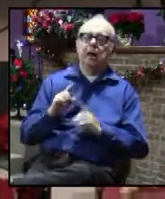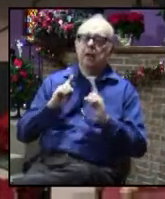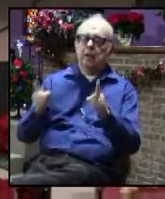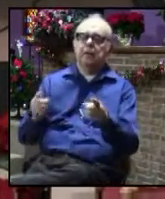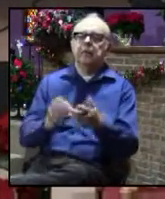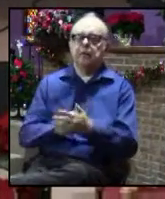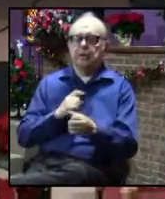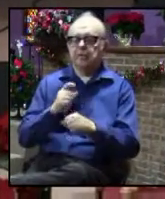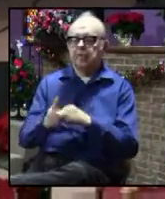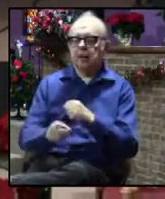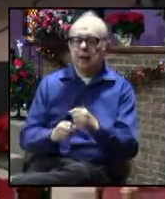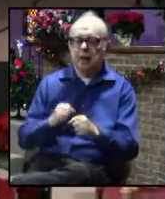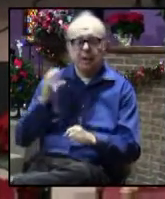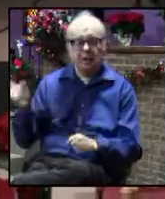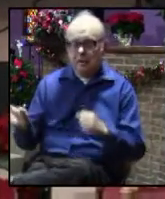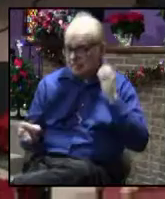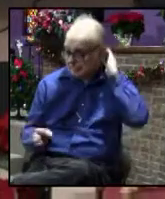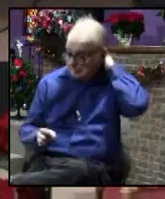So next Christmas